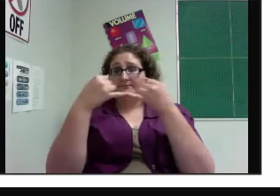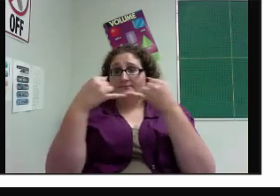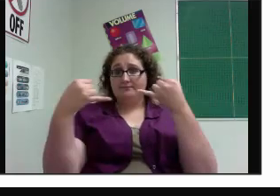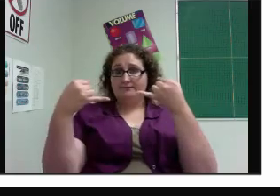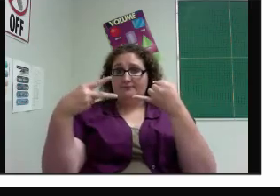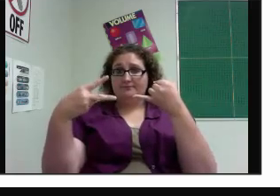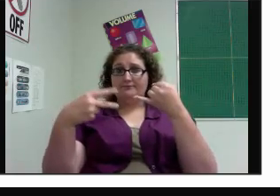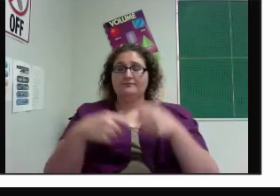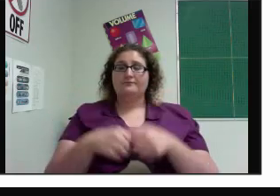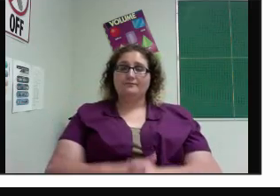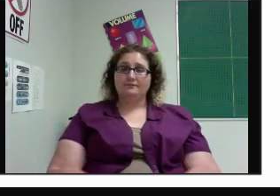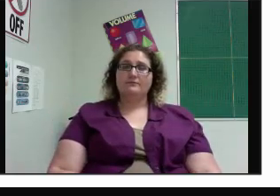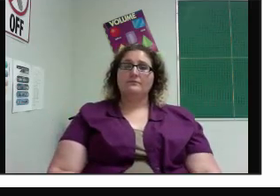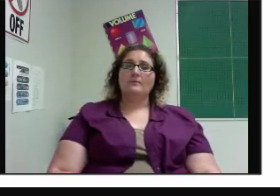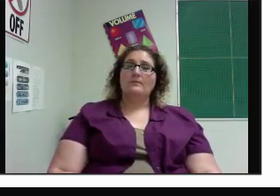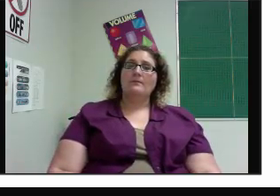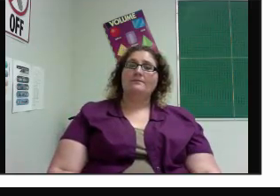point, ray